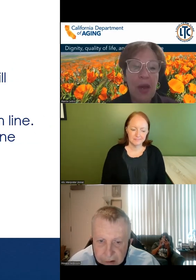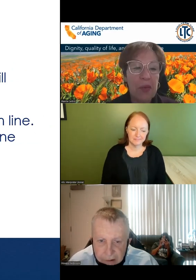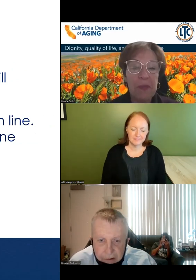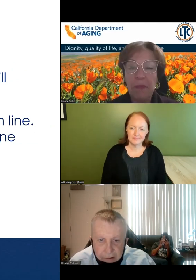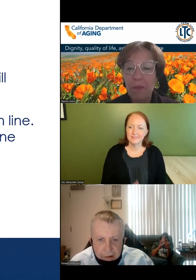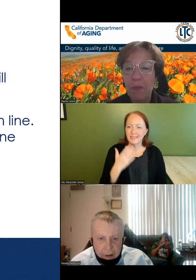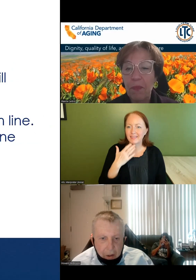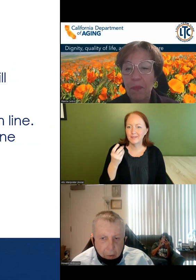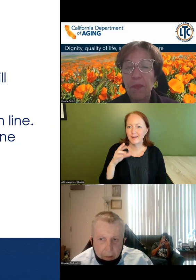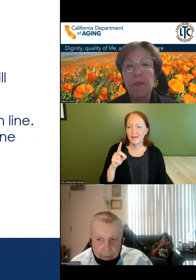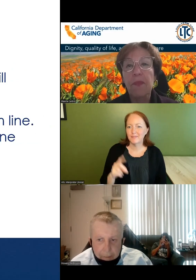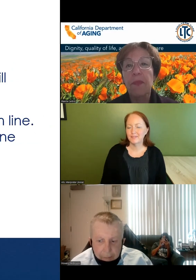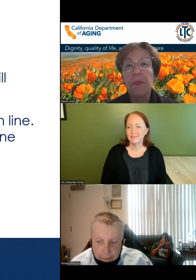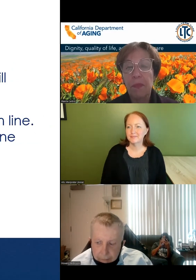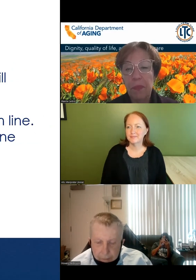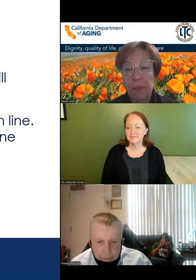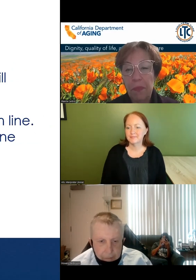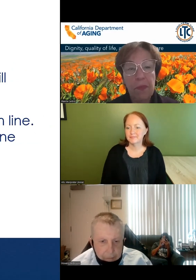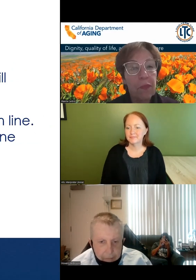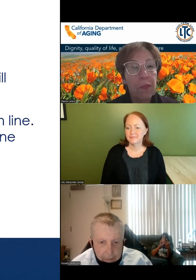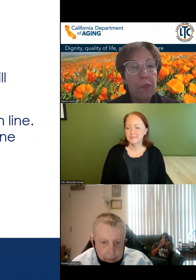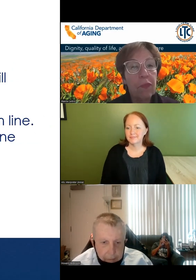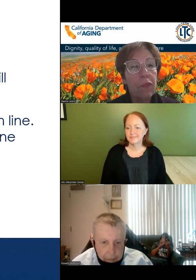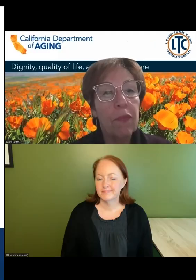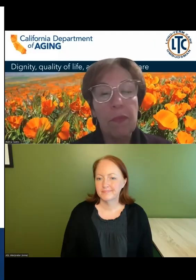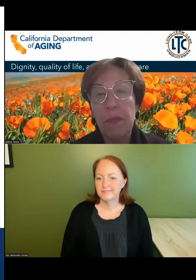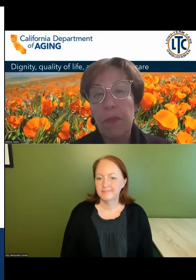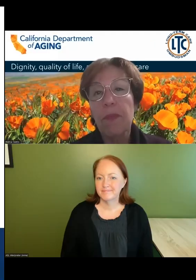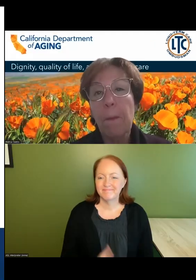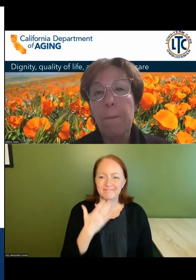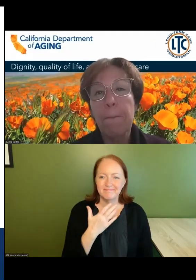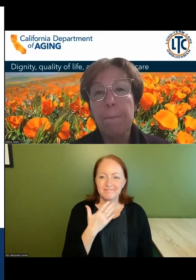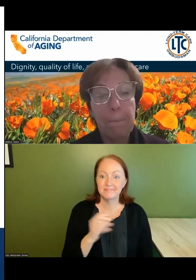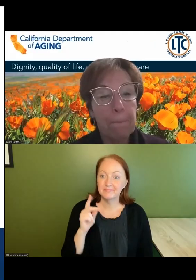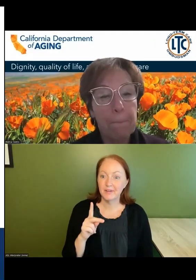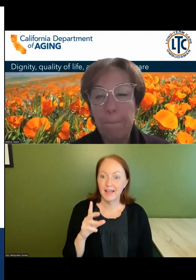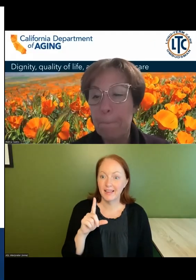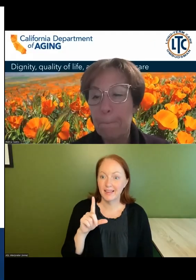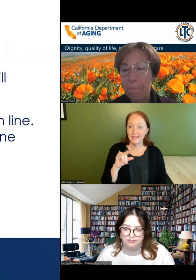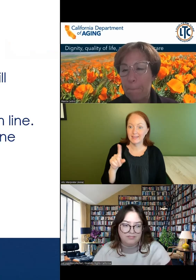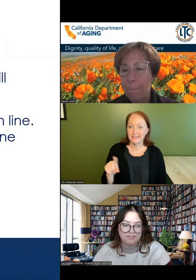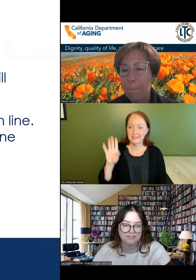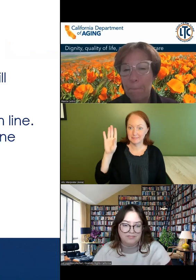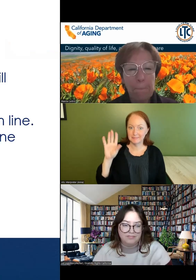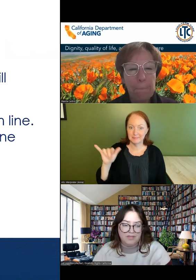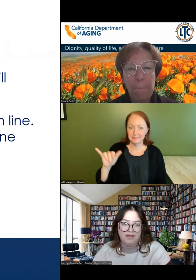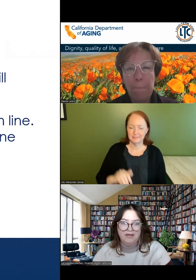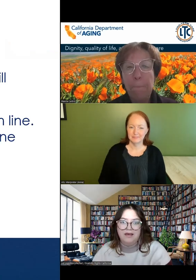Thank you, Howard. You're welcome. Thank you, Howard. All right, and Liz, I see you have your hand up as